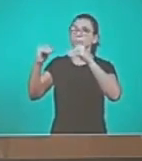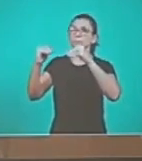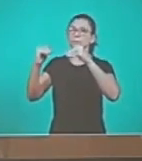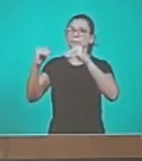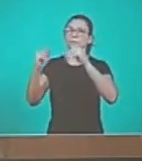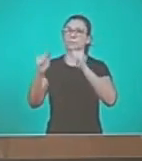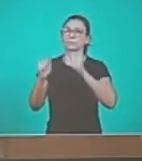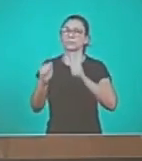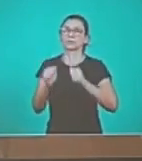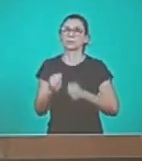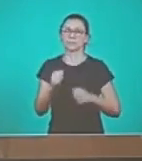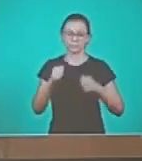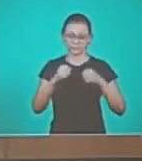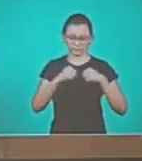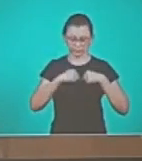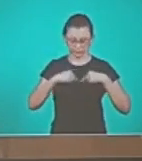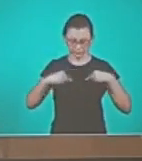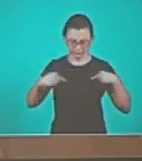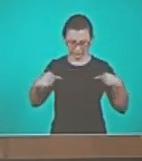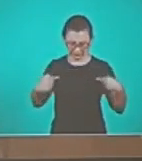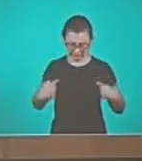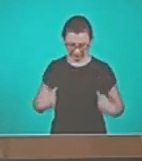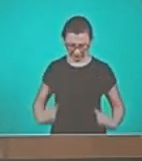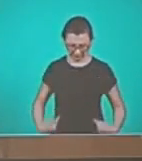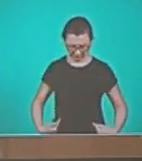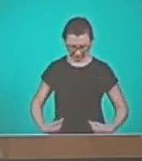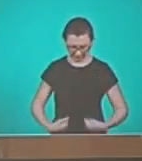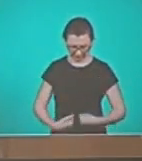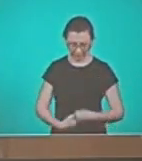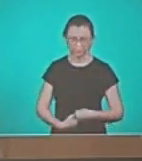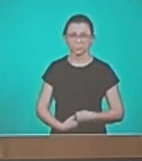only the high priest has the breastplate,